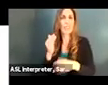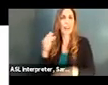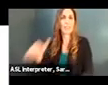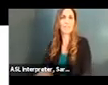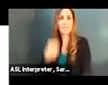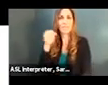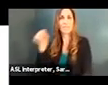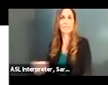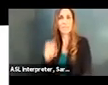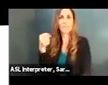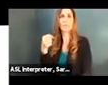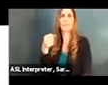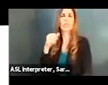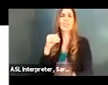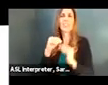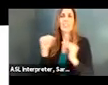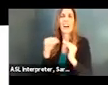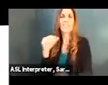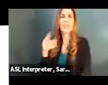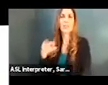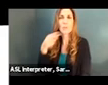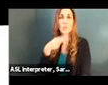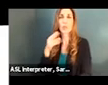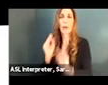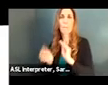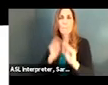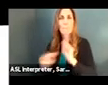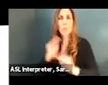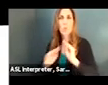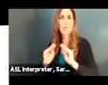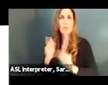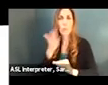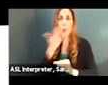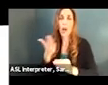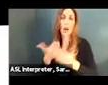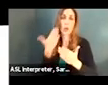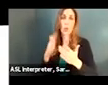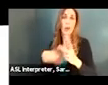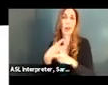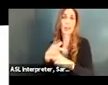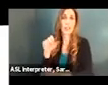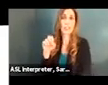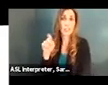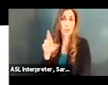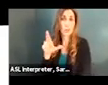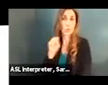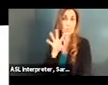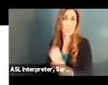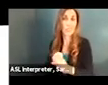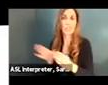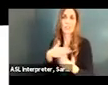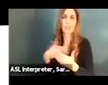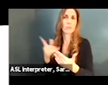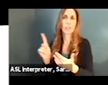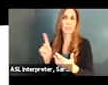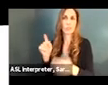picture, someone's holding it, and this spoon really bends and moves, and it's kind of, I don't know what kind of sensors it has in there, but it's really able to, no matter which